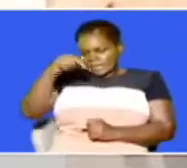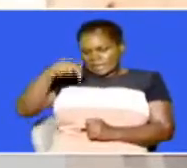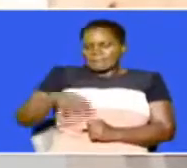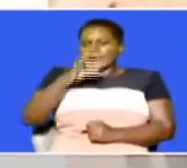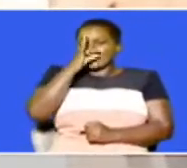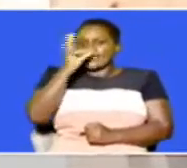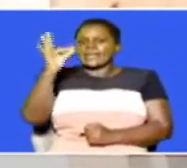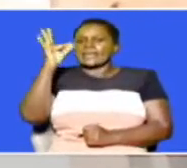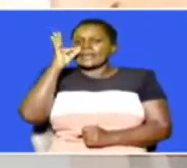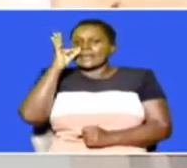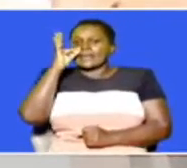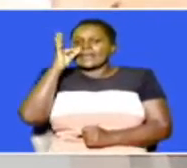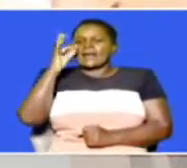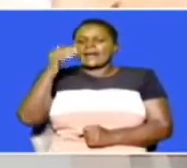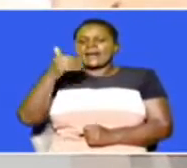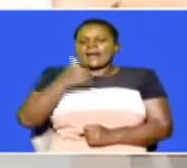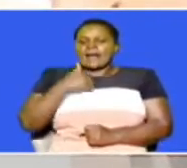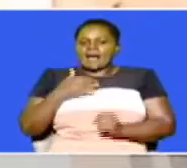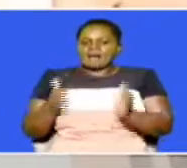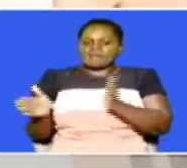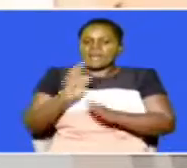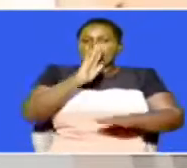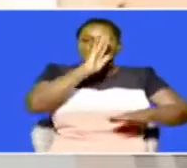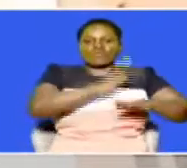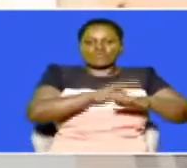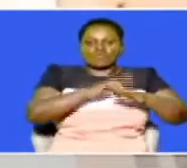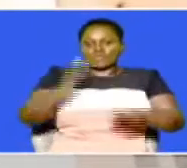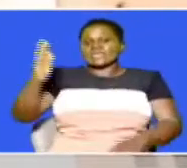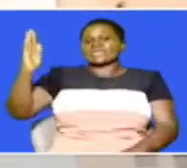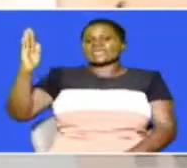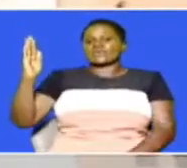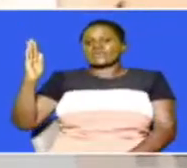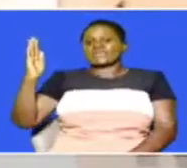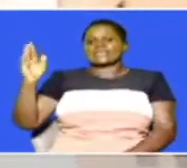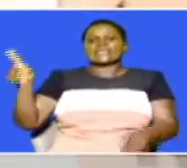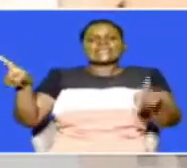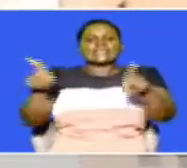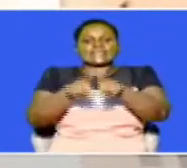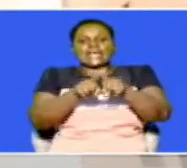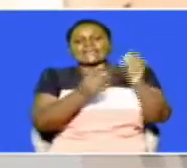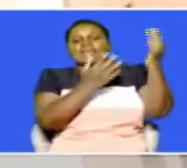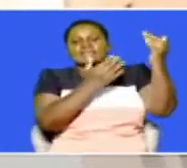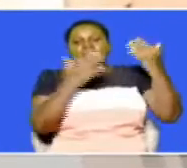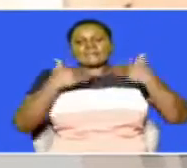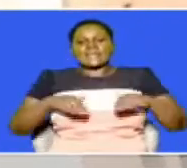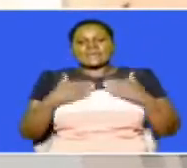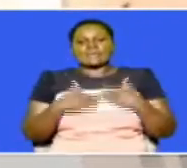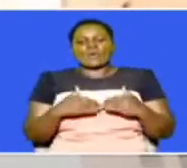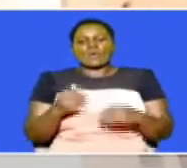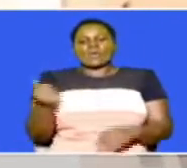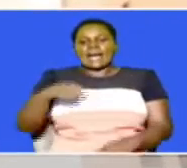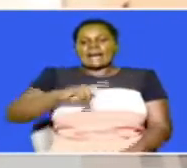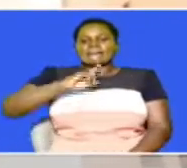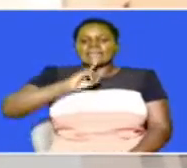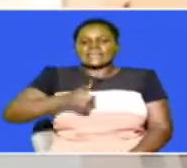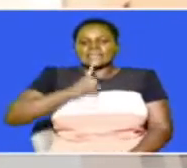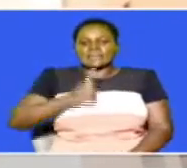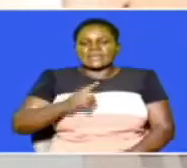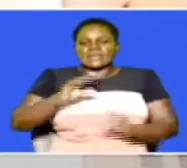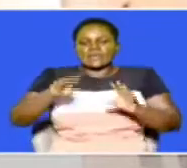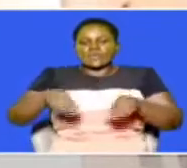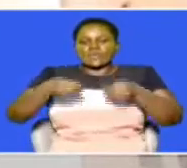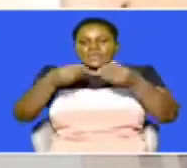Nyeri. Tumeweka mikakati na ofa ya security na tunatarajia kuwa watu watakuja kwa nidhamu.